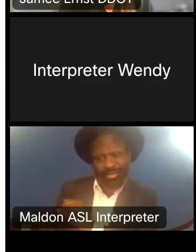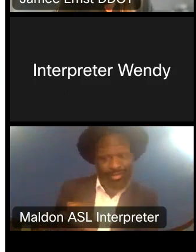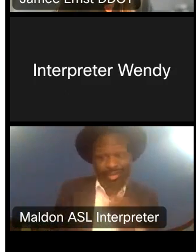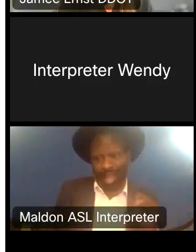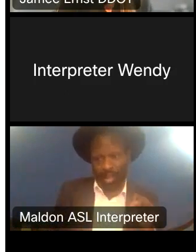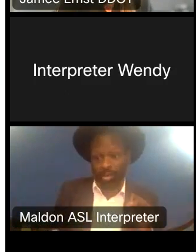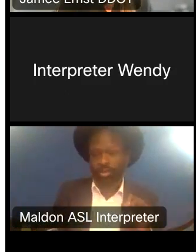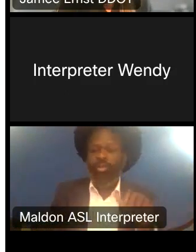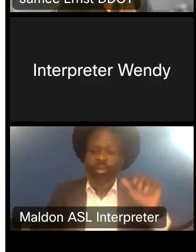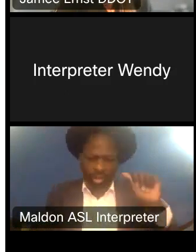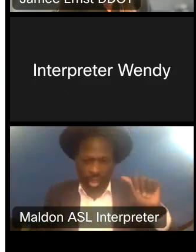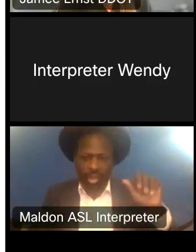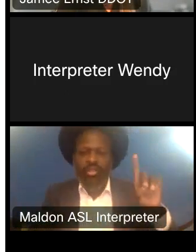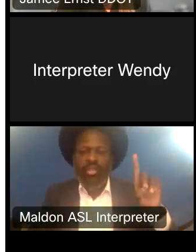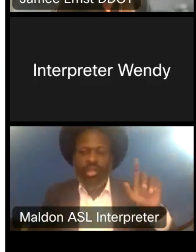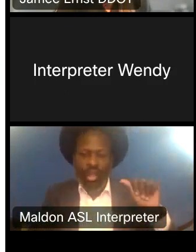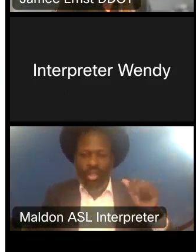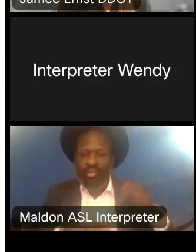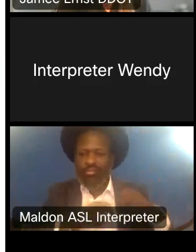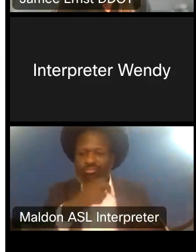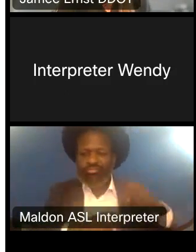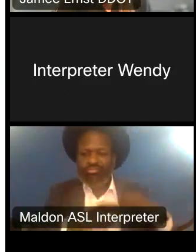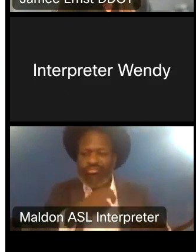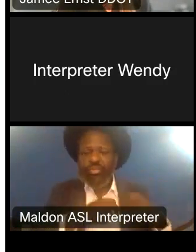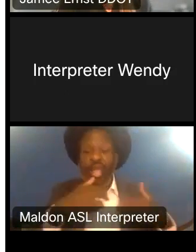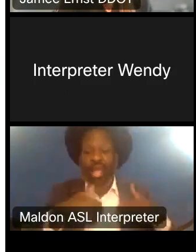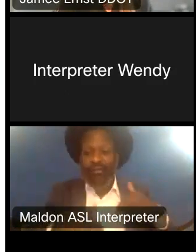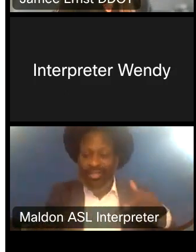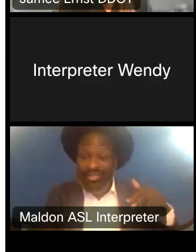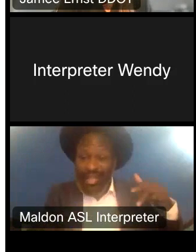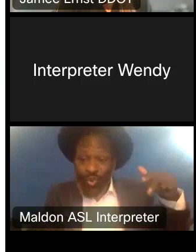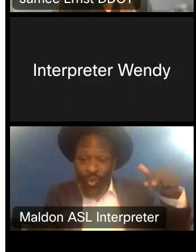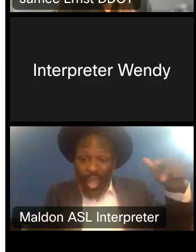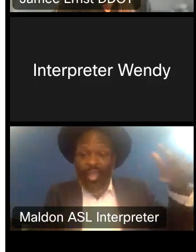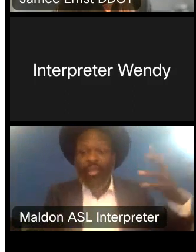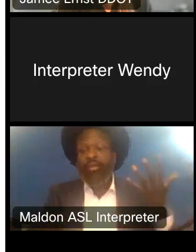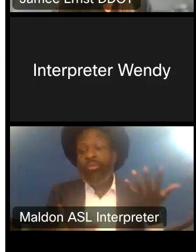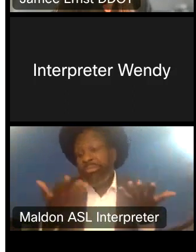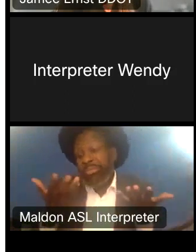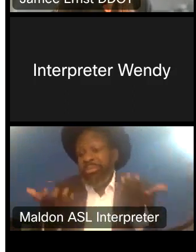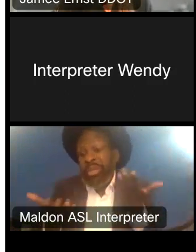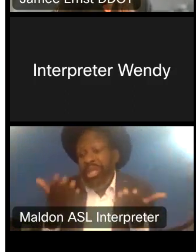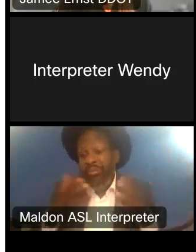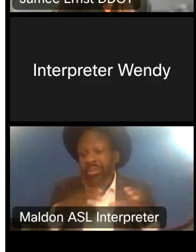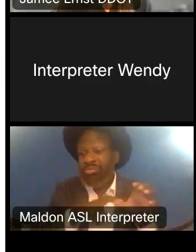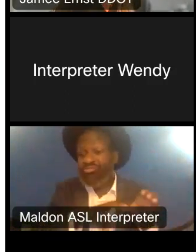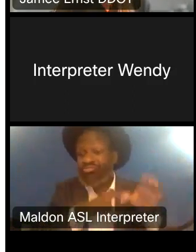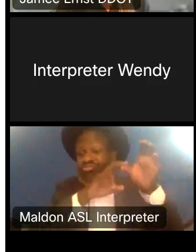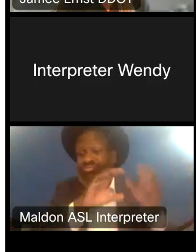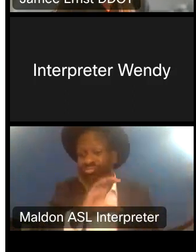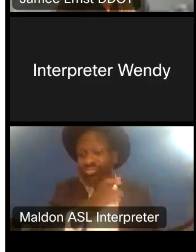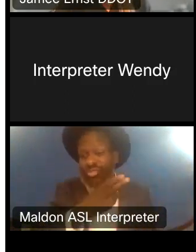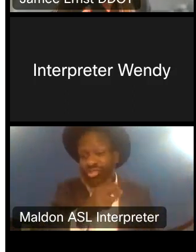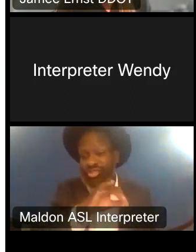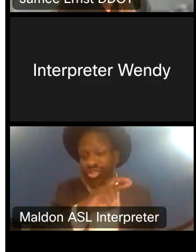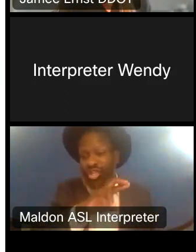ADA accessibility issues. There is a stairway and there's the potential to build a chairlift, but there are maintenance questions around that.